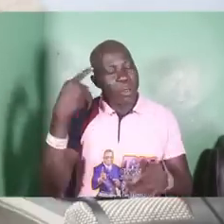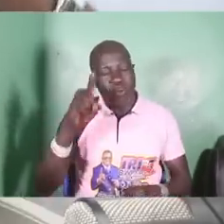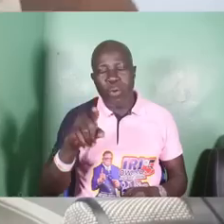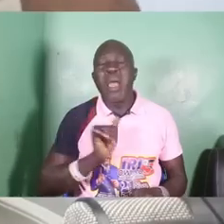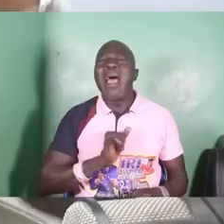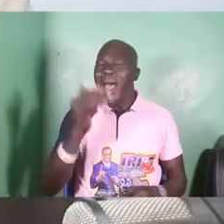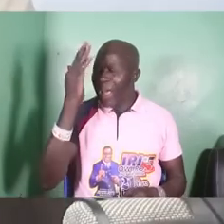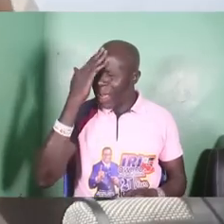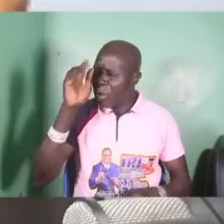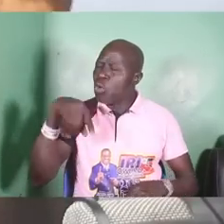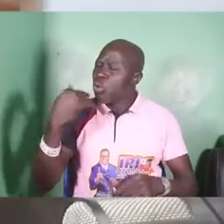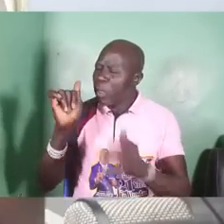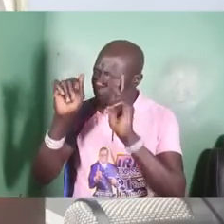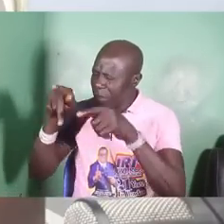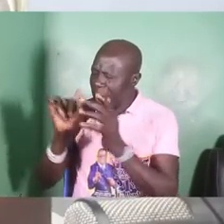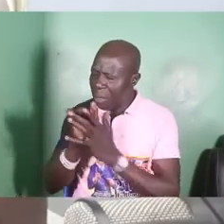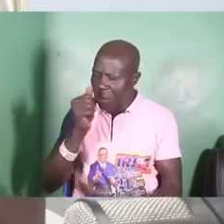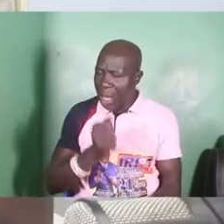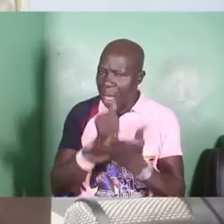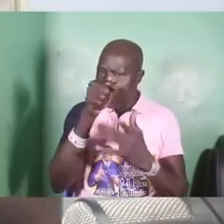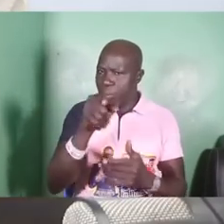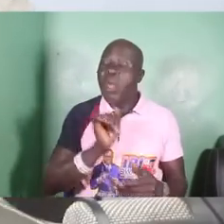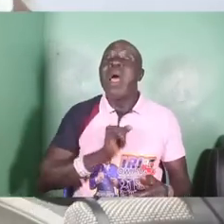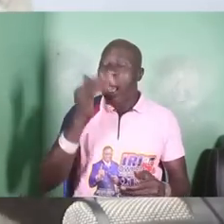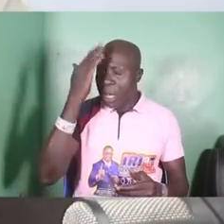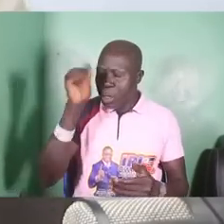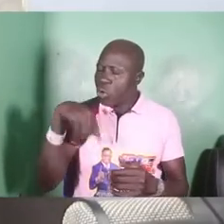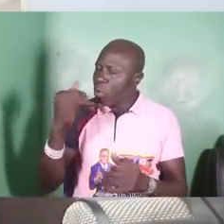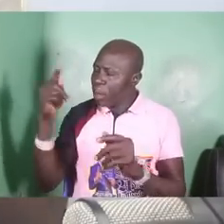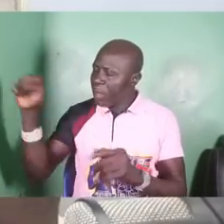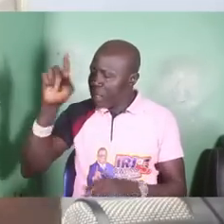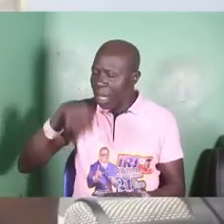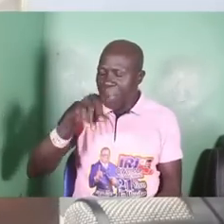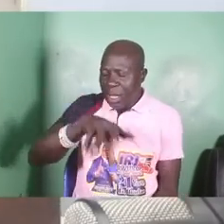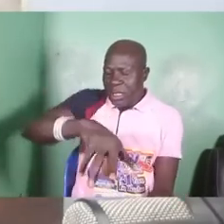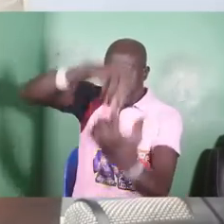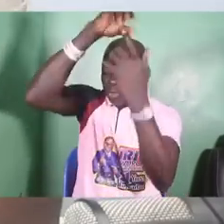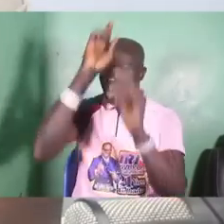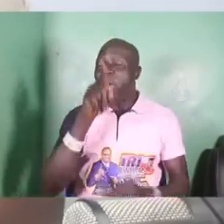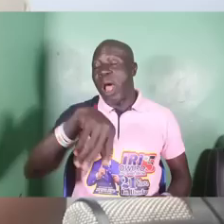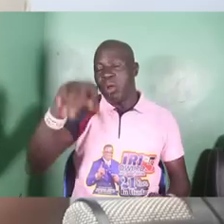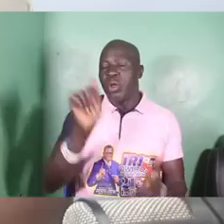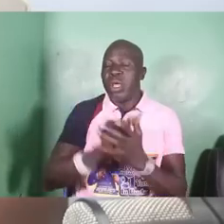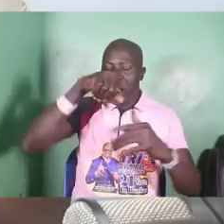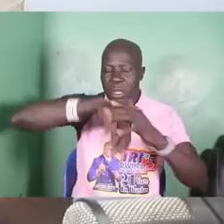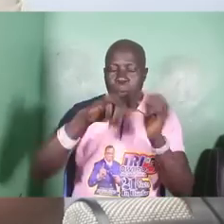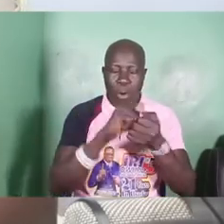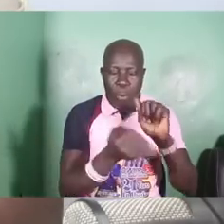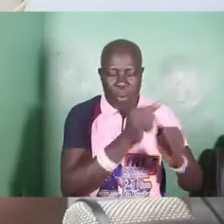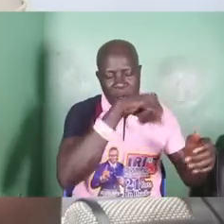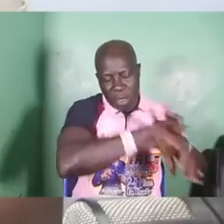for you. I know the one that can help you. I know the one that can single you out. From that